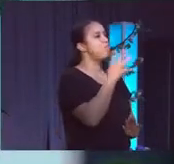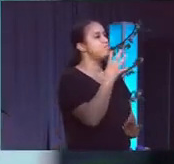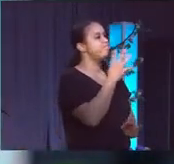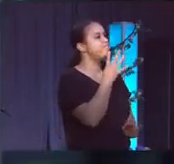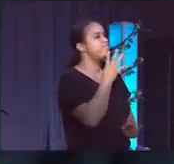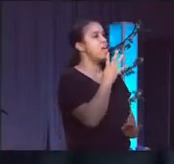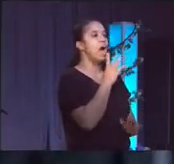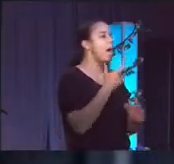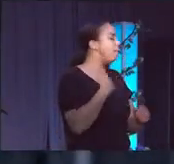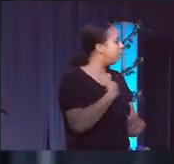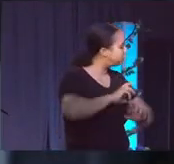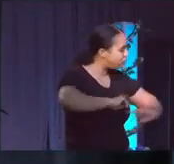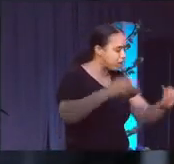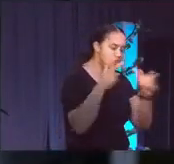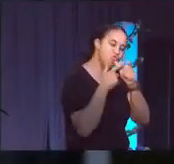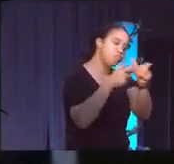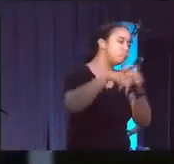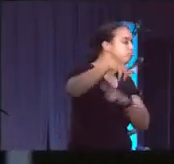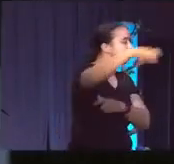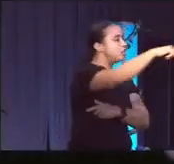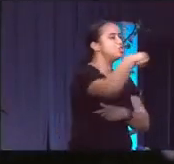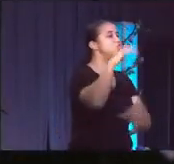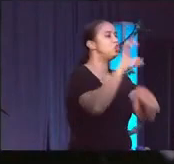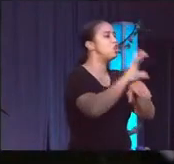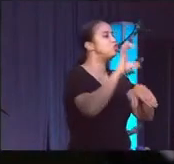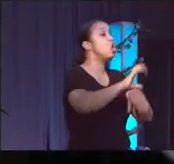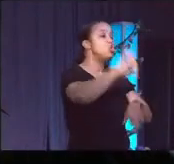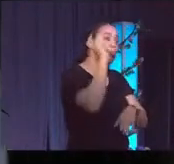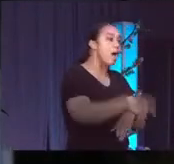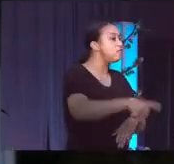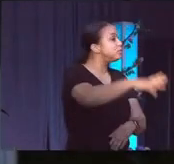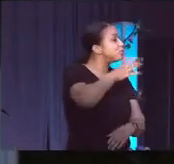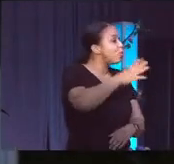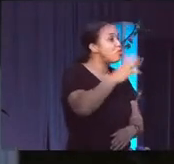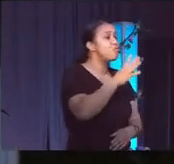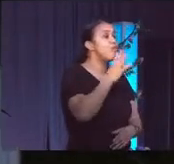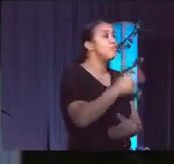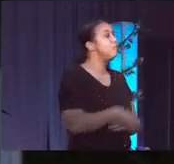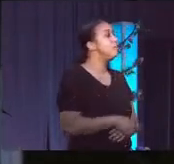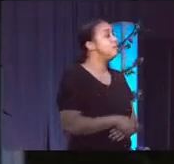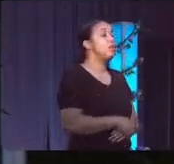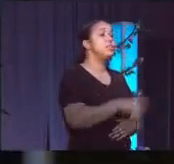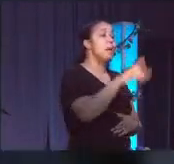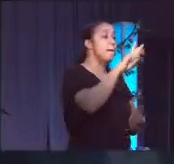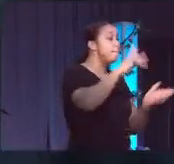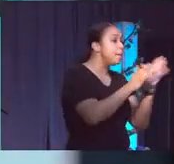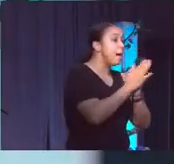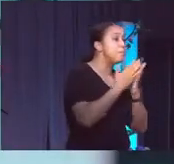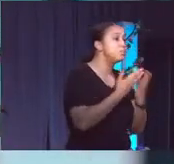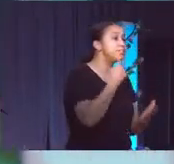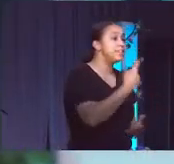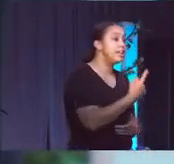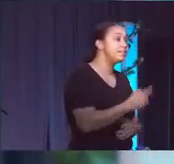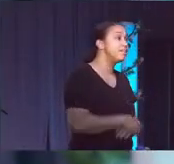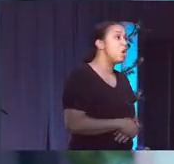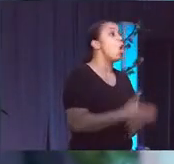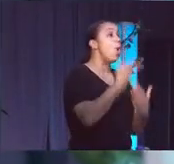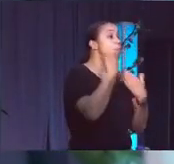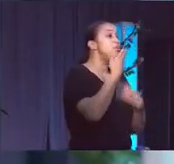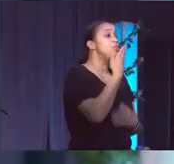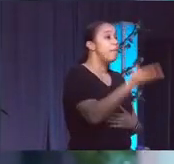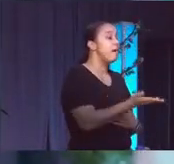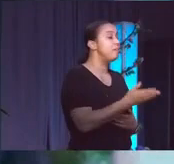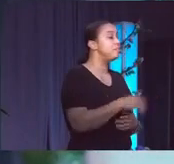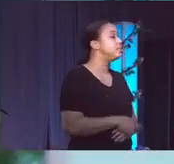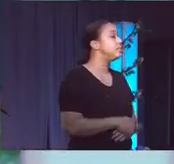I'm about to run around the church. Y'all help me right now. Tell somebody you're going to have to open your mouth. Tell them the Bible says, open your